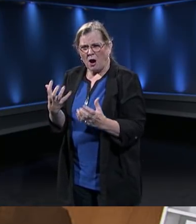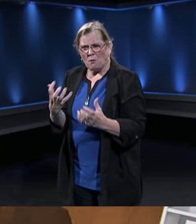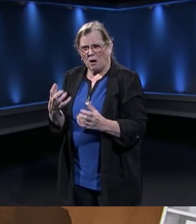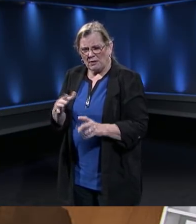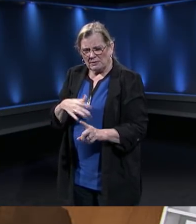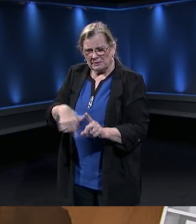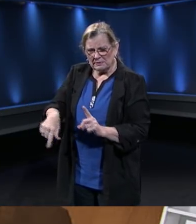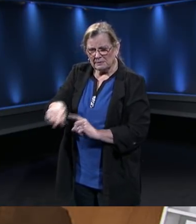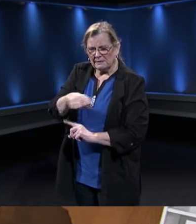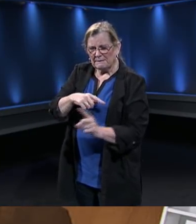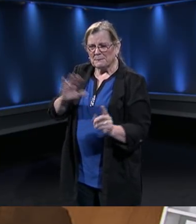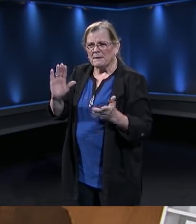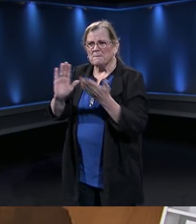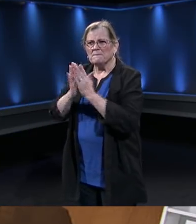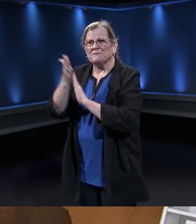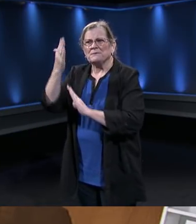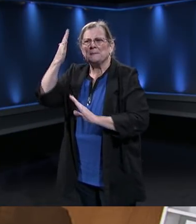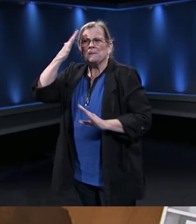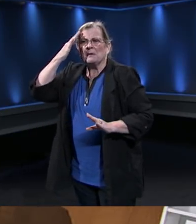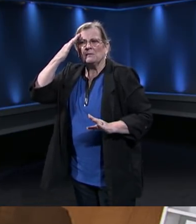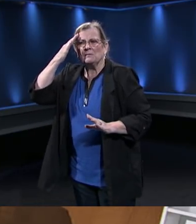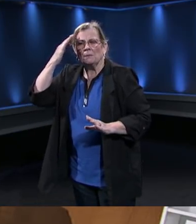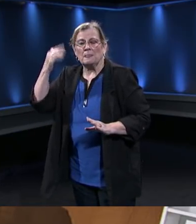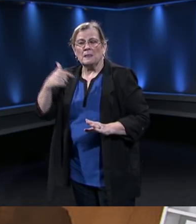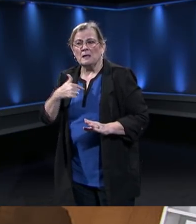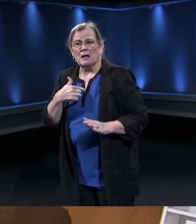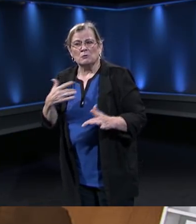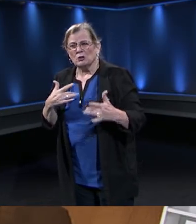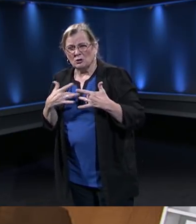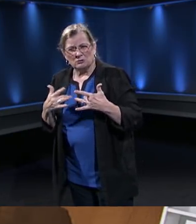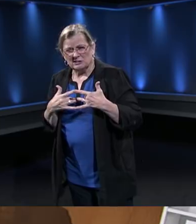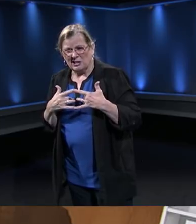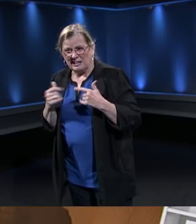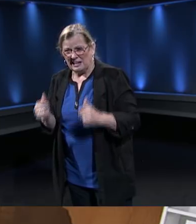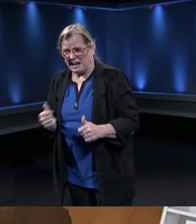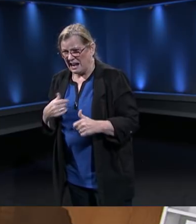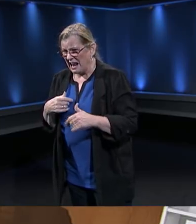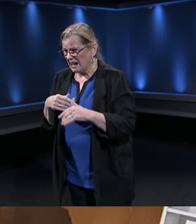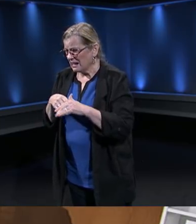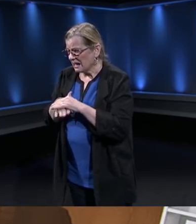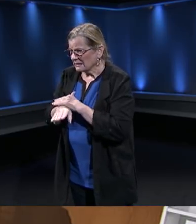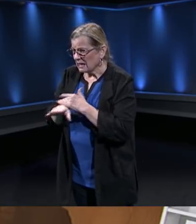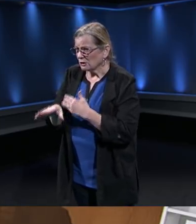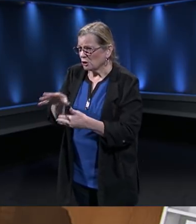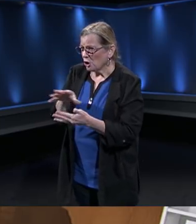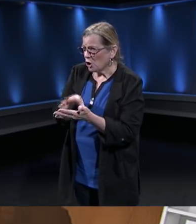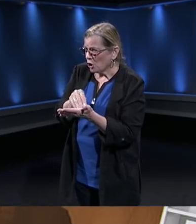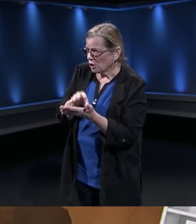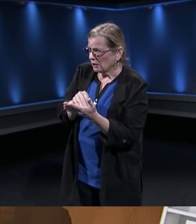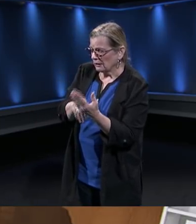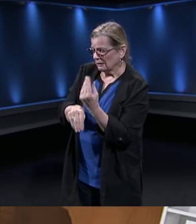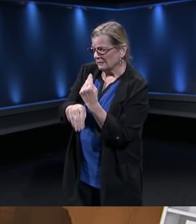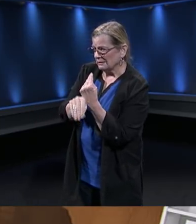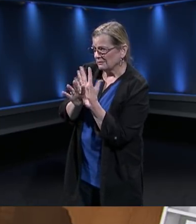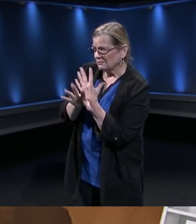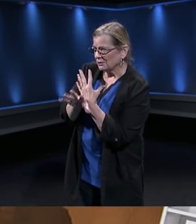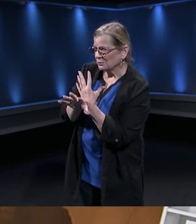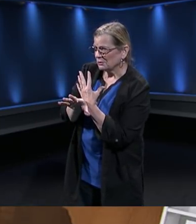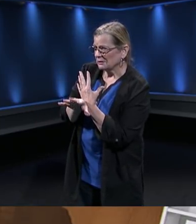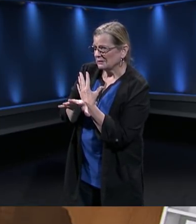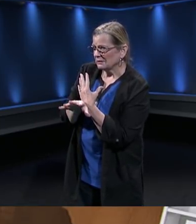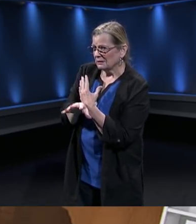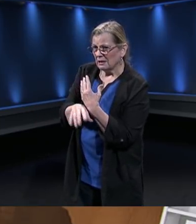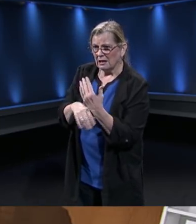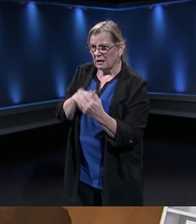that she can't access her learning or participate in virtual learning, and I know that's the only option that's been given so